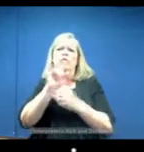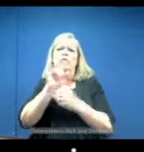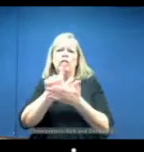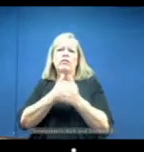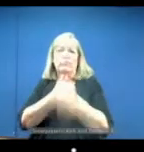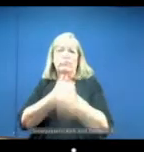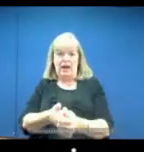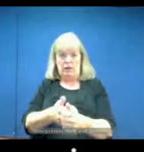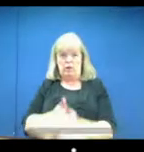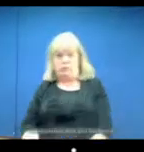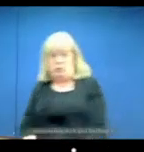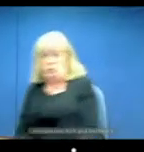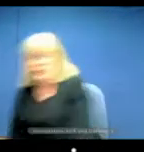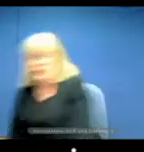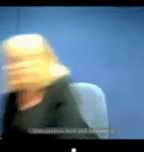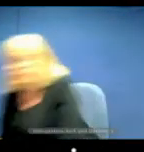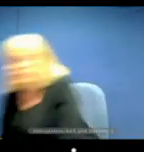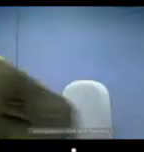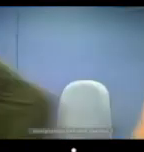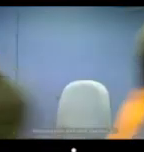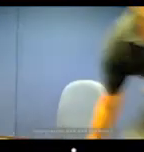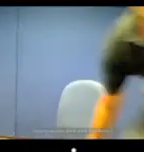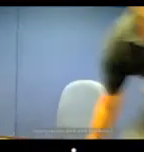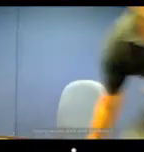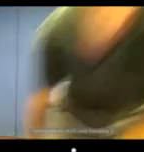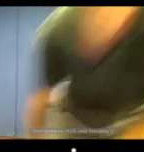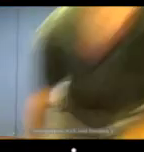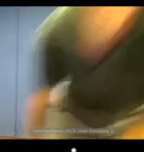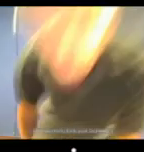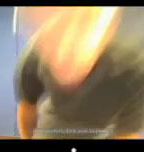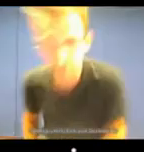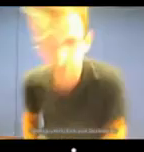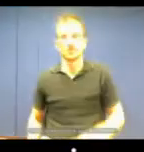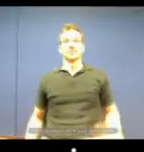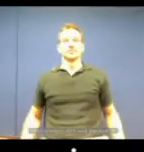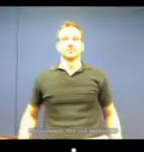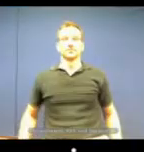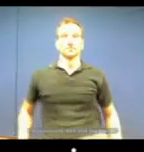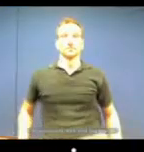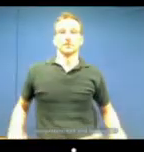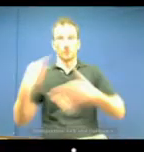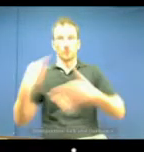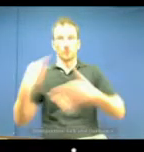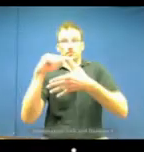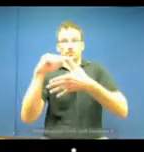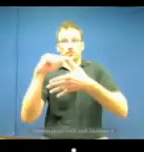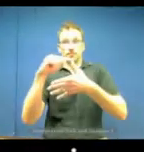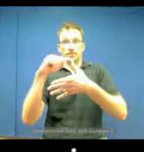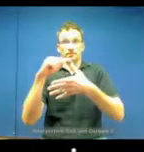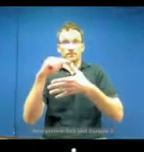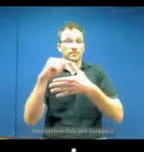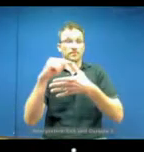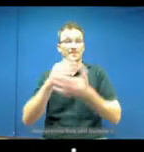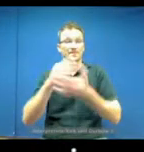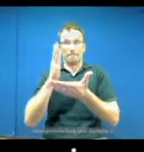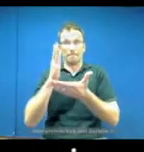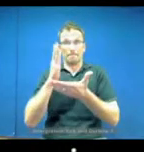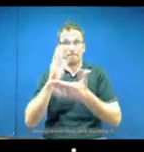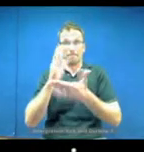So obviously a cease abuse means the protective